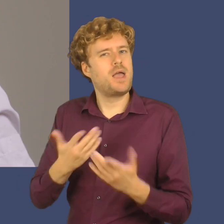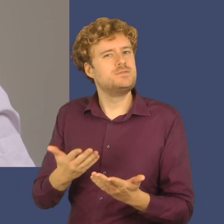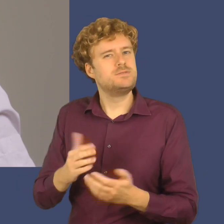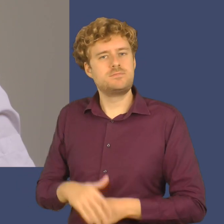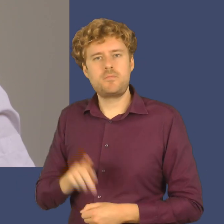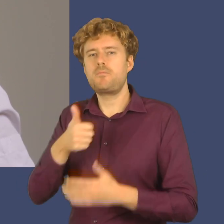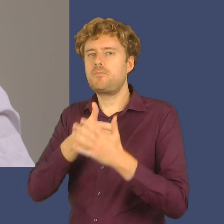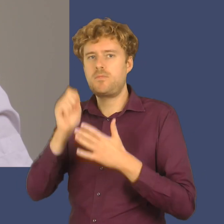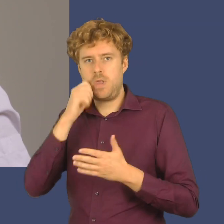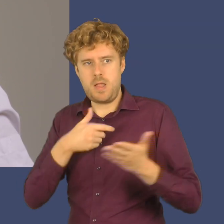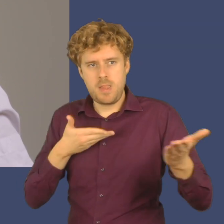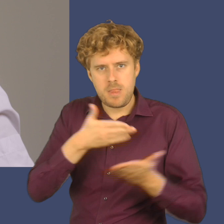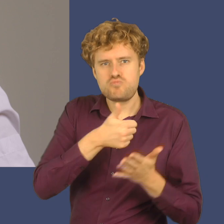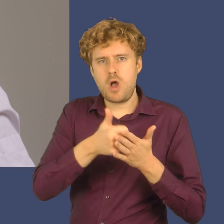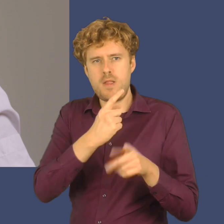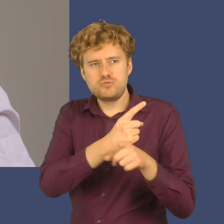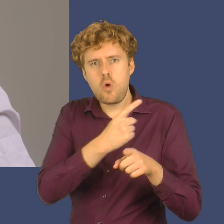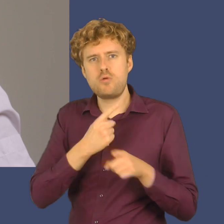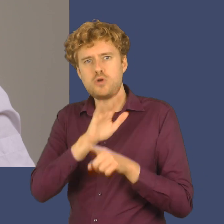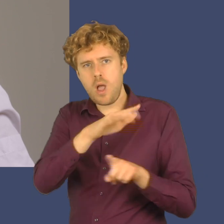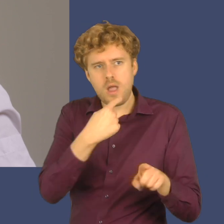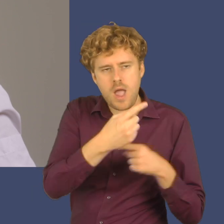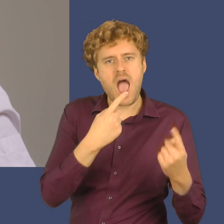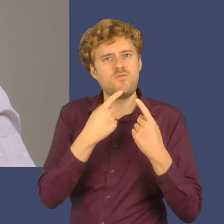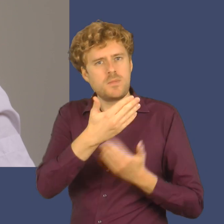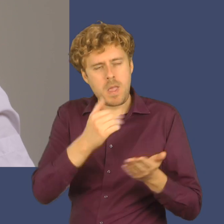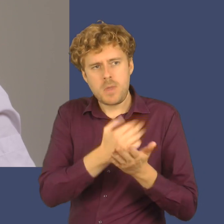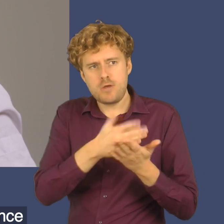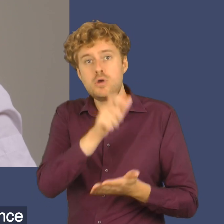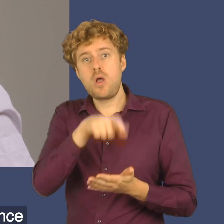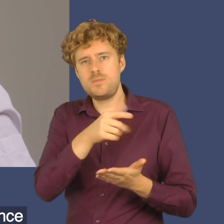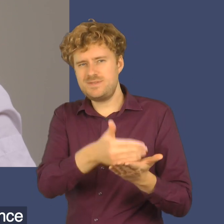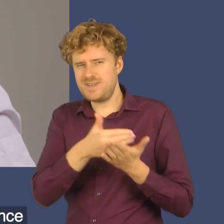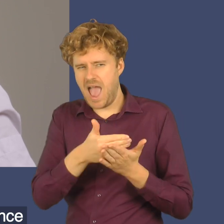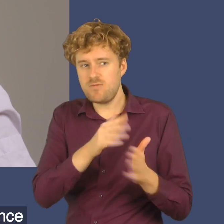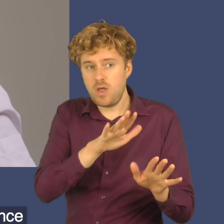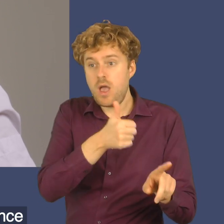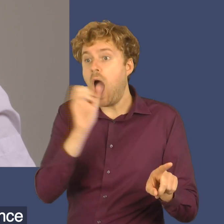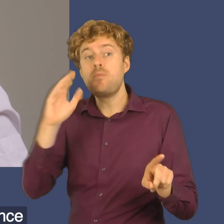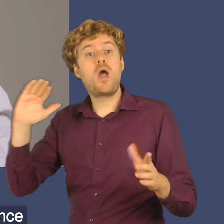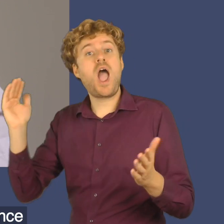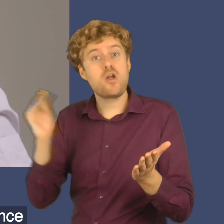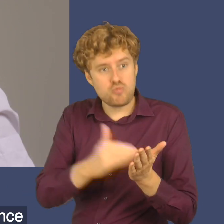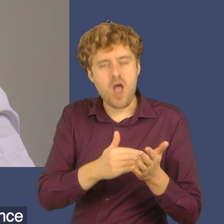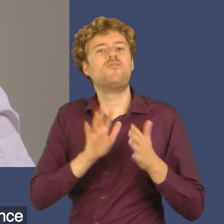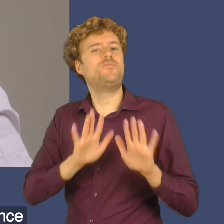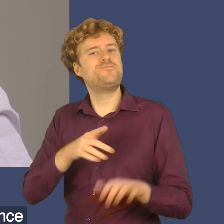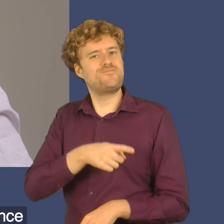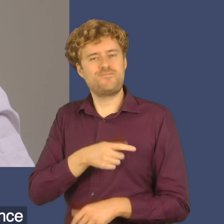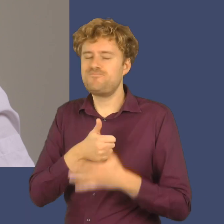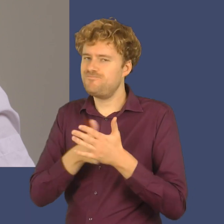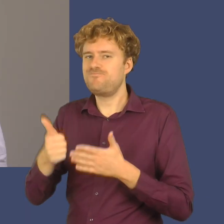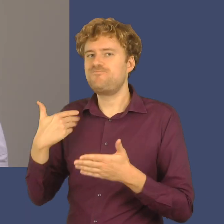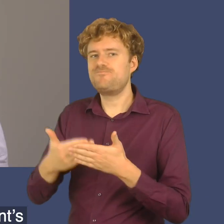However, our team will maintain contact with the caller to make sure that the patient is safe until that ambulance